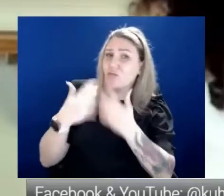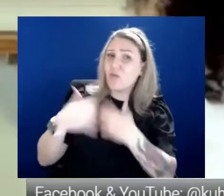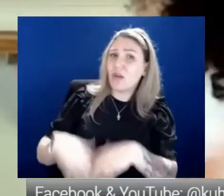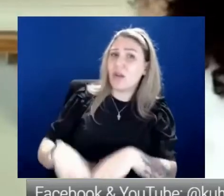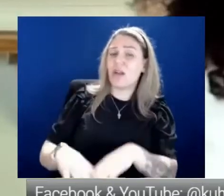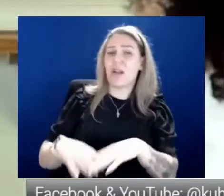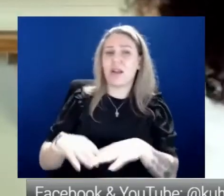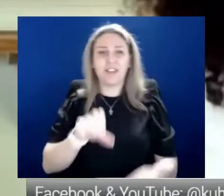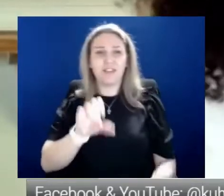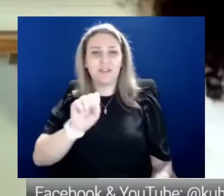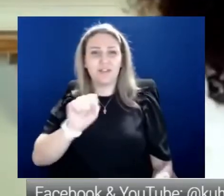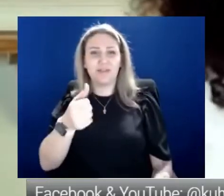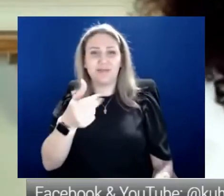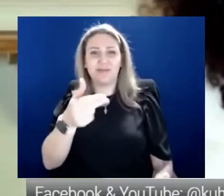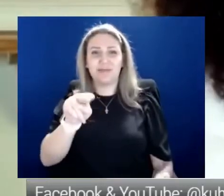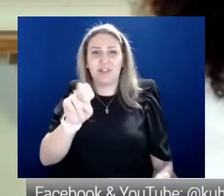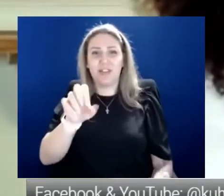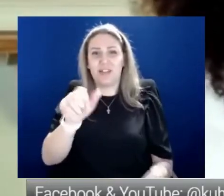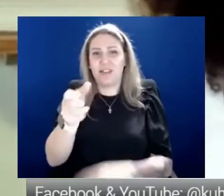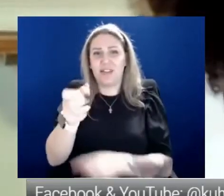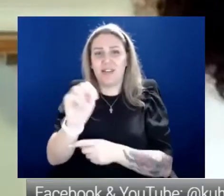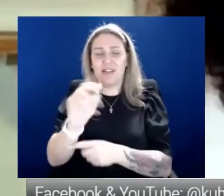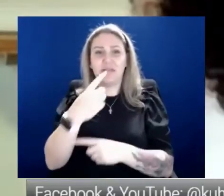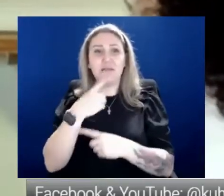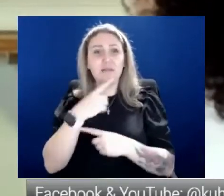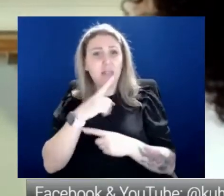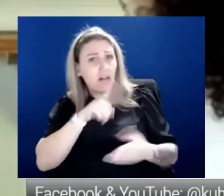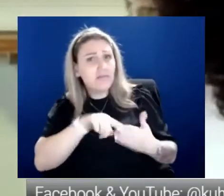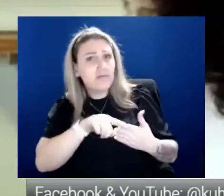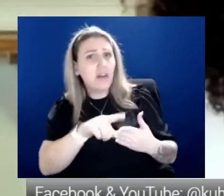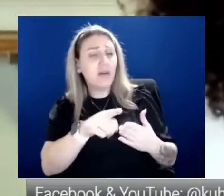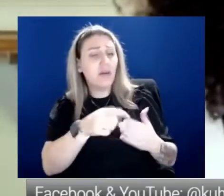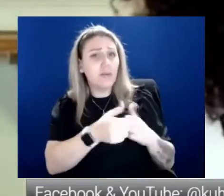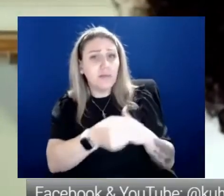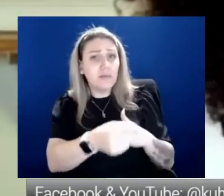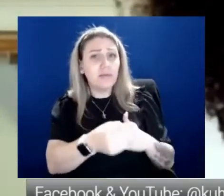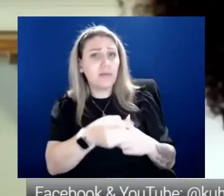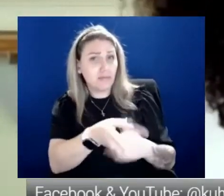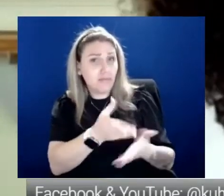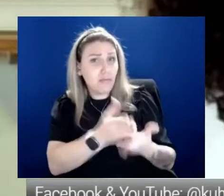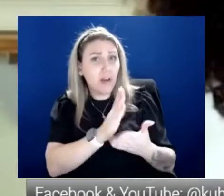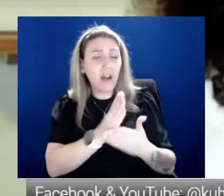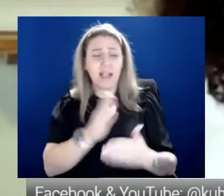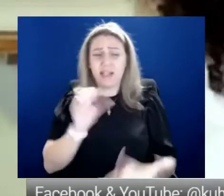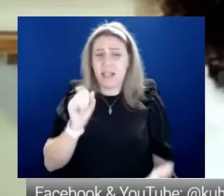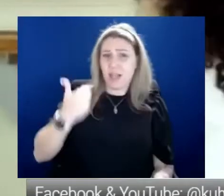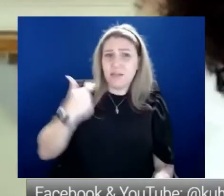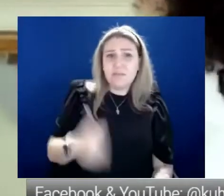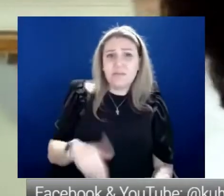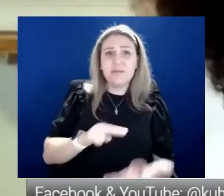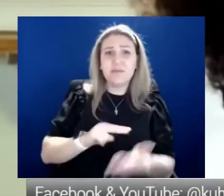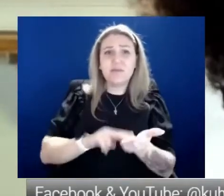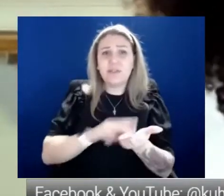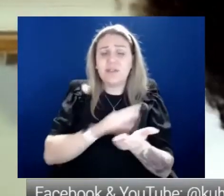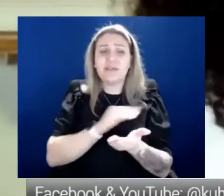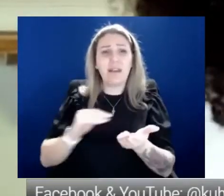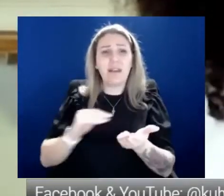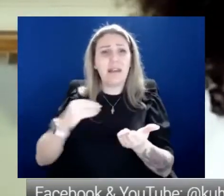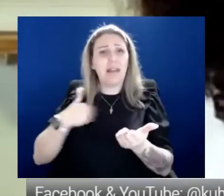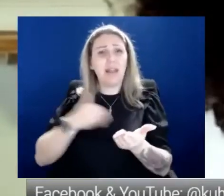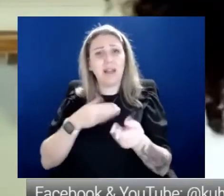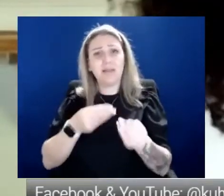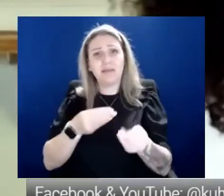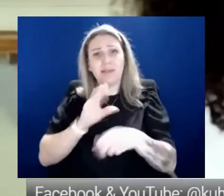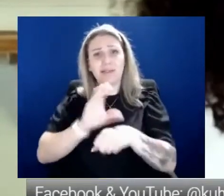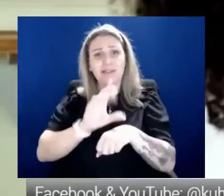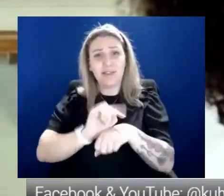have someone that was going to check in with me, because yes, I am a nurse and I am a lactation consultant, but I was also a new mom who was